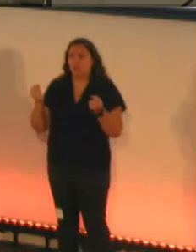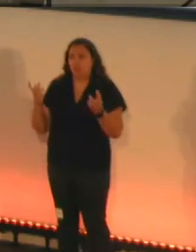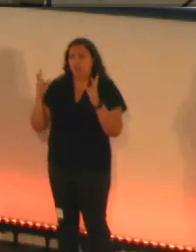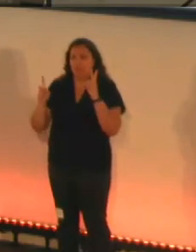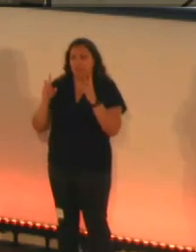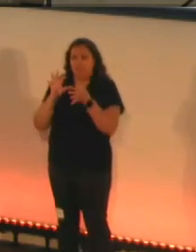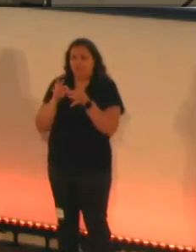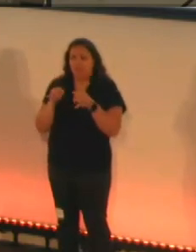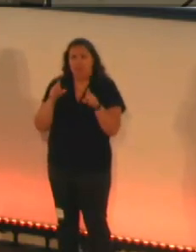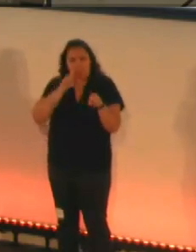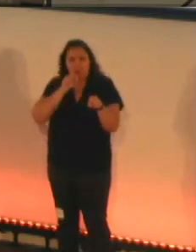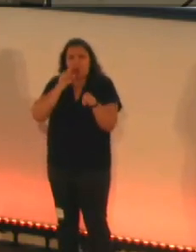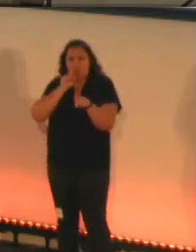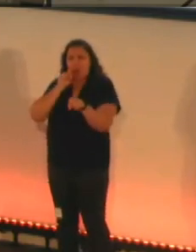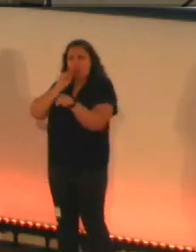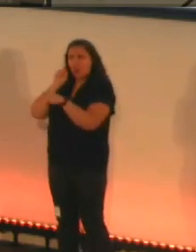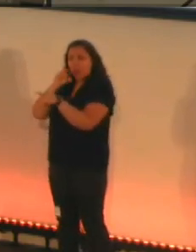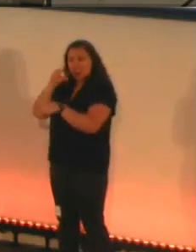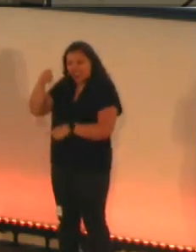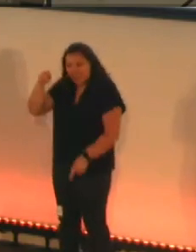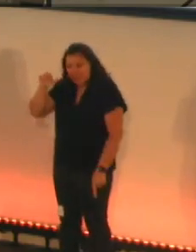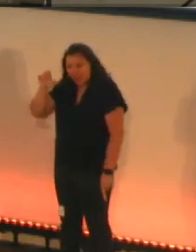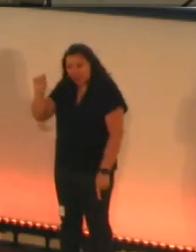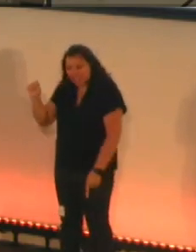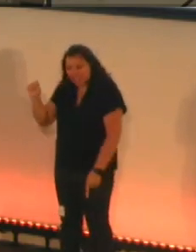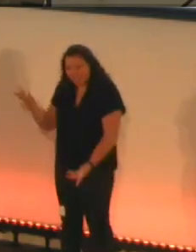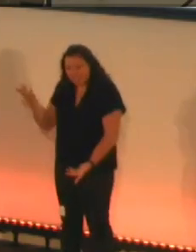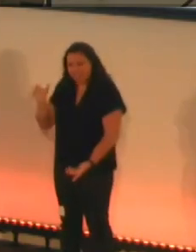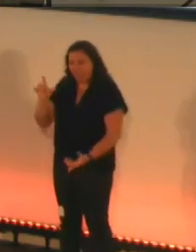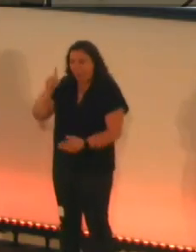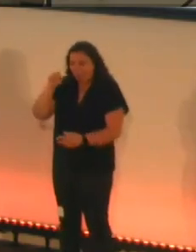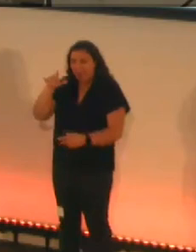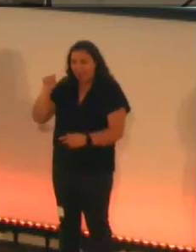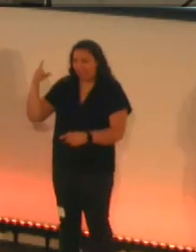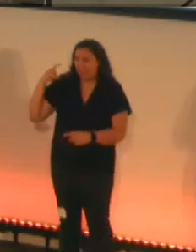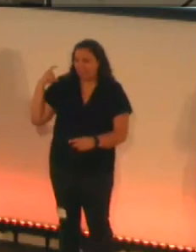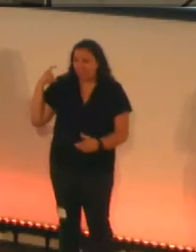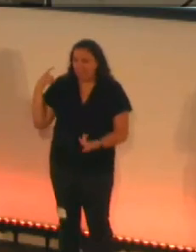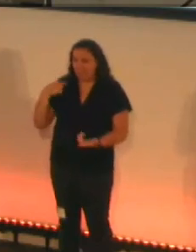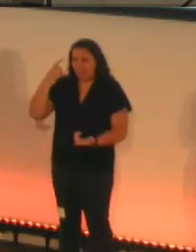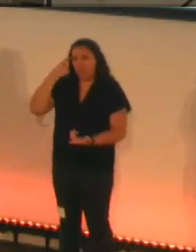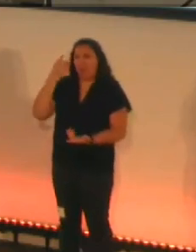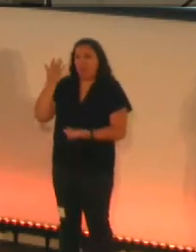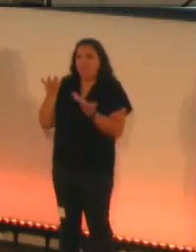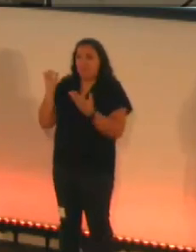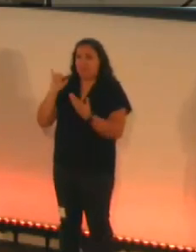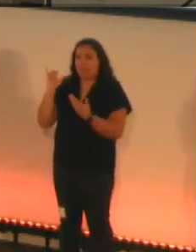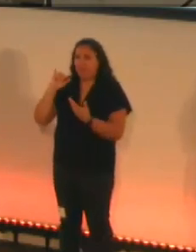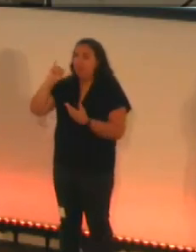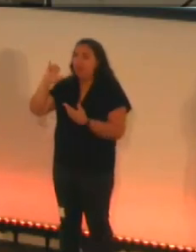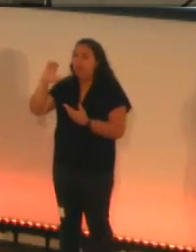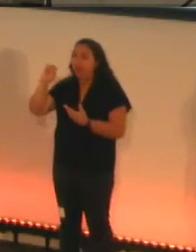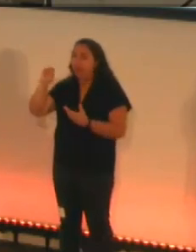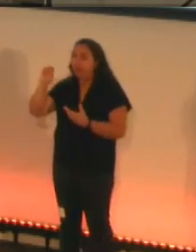mentioning birds on their shoulders, and specifically parrots as well, like a parrot on the shoulder. That we think that maybe that might have just come from like iconography of